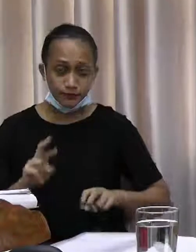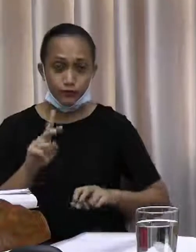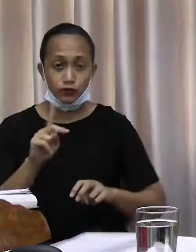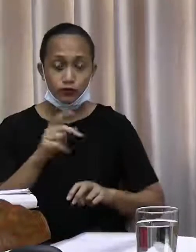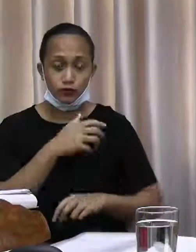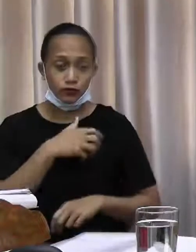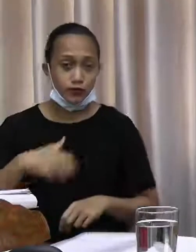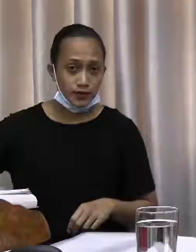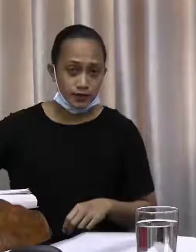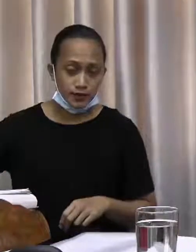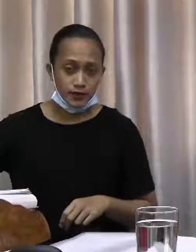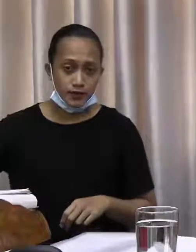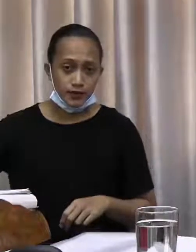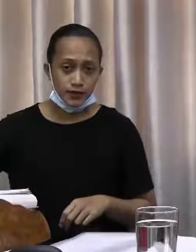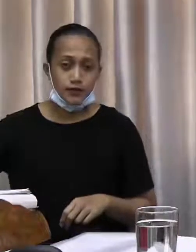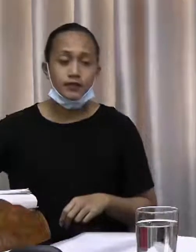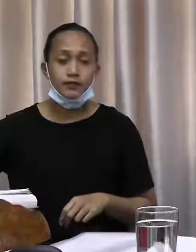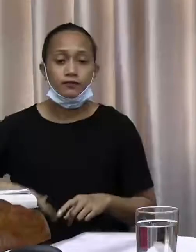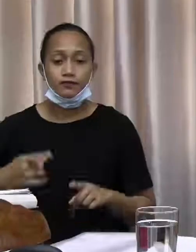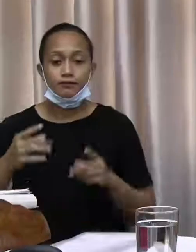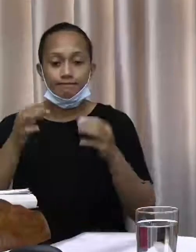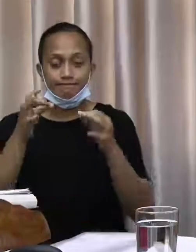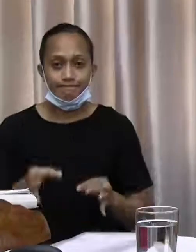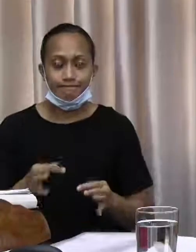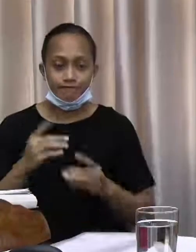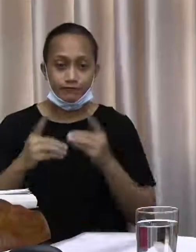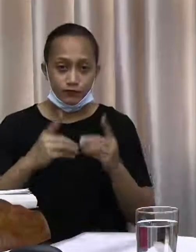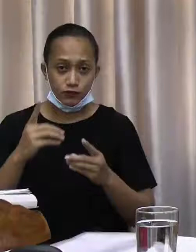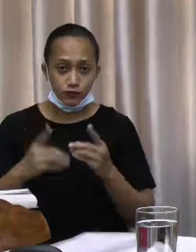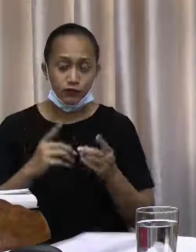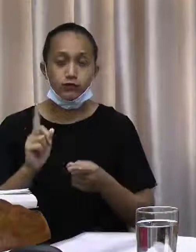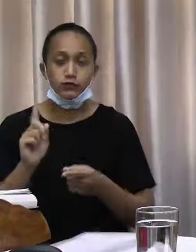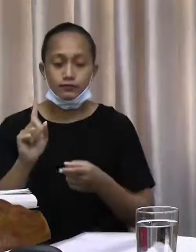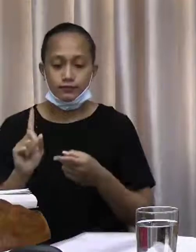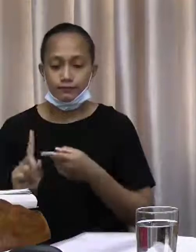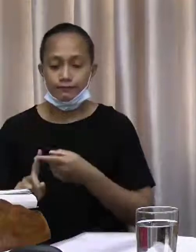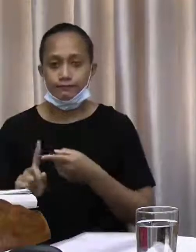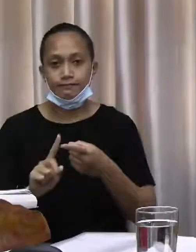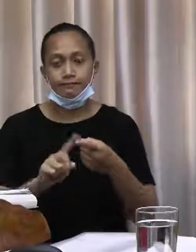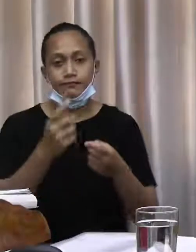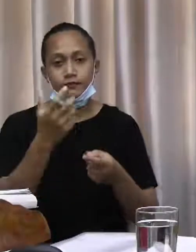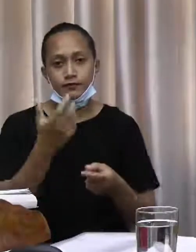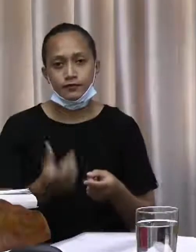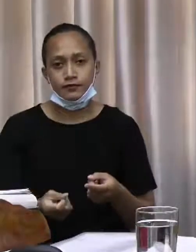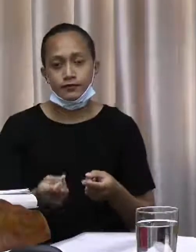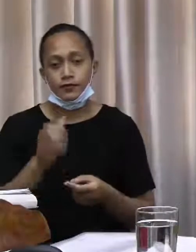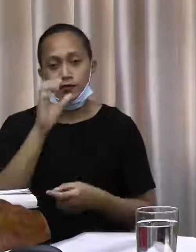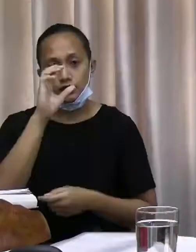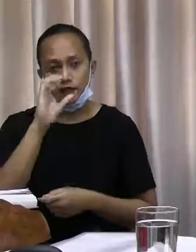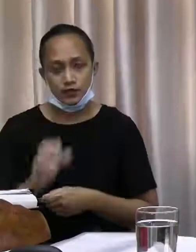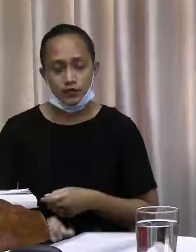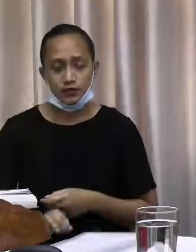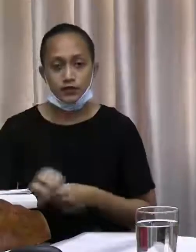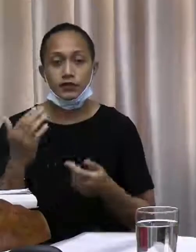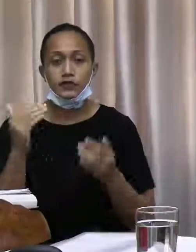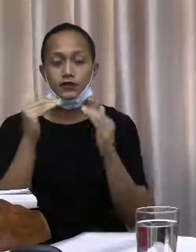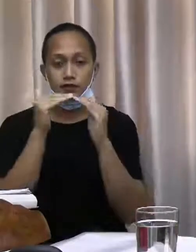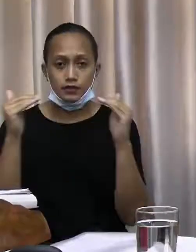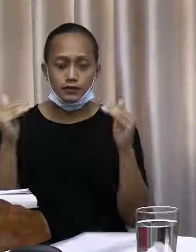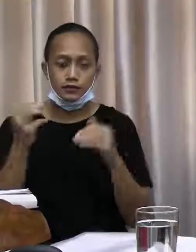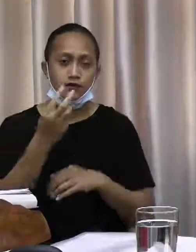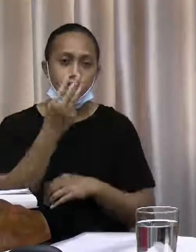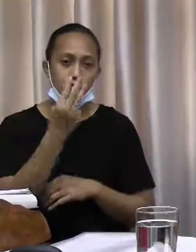kapeneta, ma fai unga fono ina ai le faa wawina o na iai le tunu'u i le la asanga